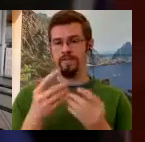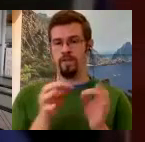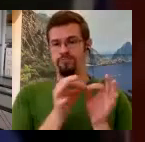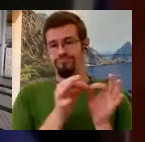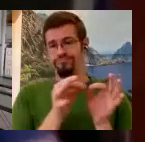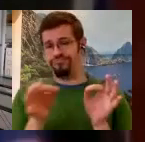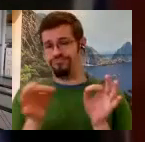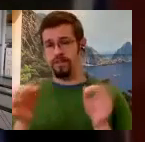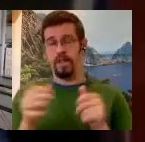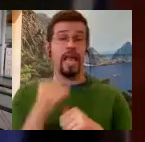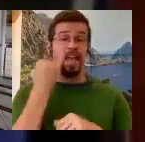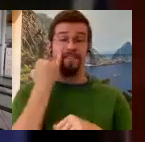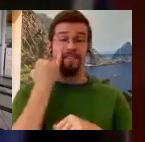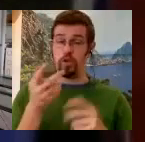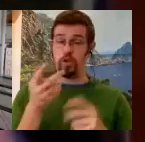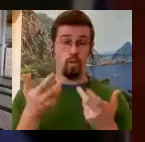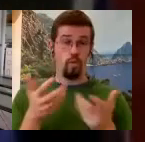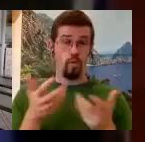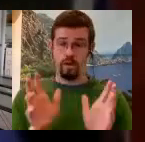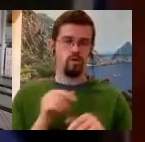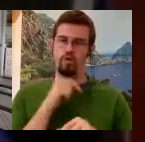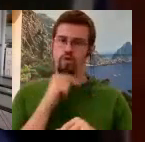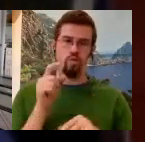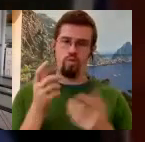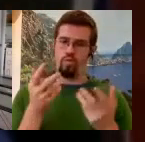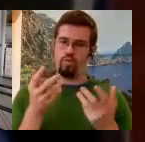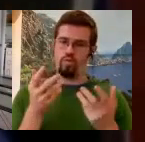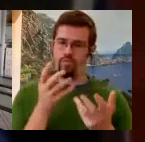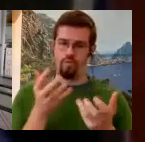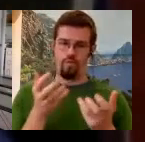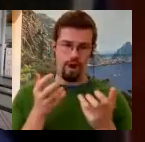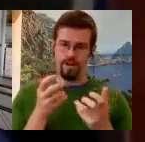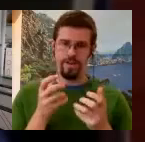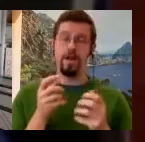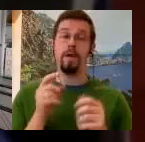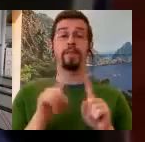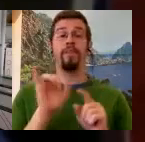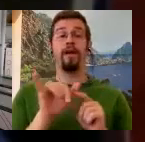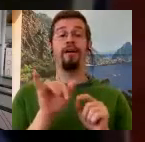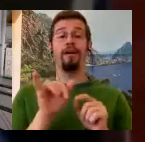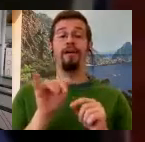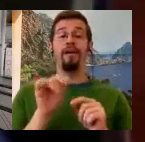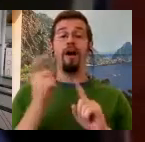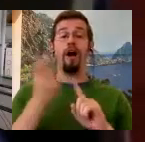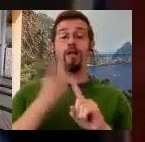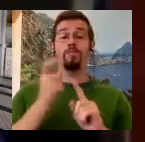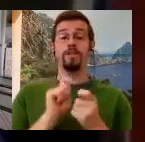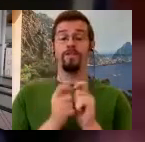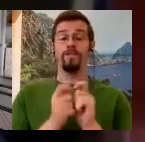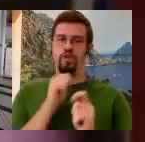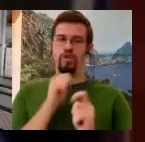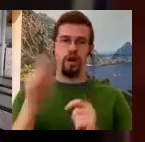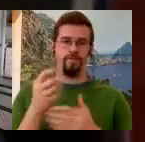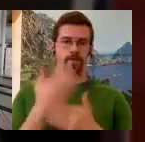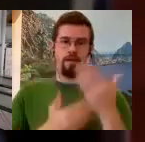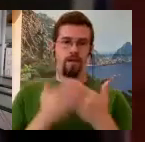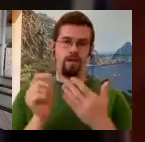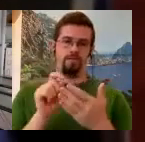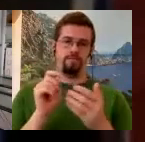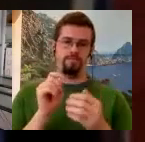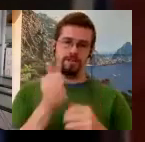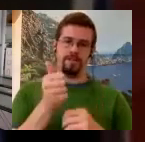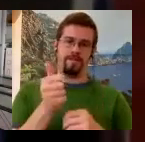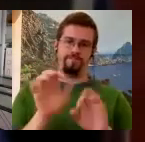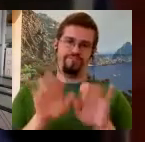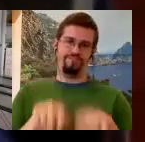regular expressions by hand. But this automatic conversion, it's really nice. Like I said, 2 years